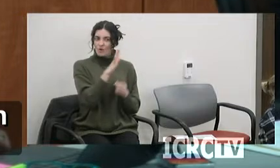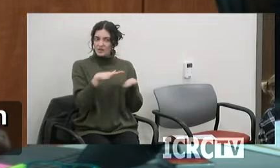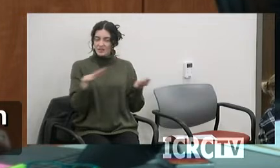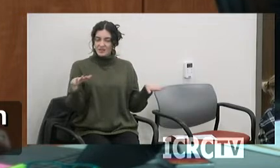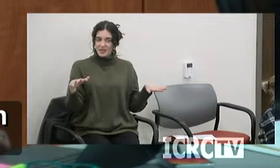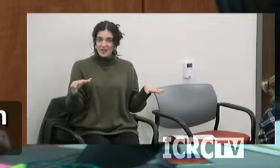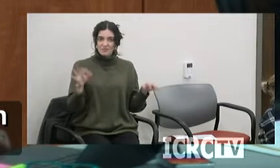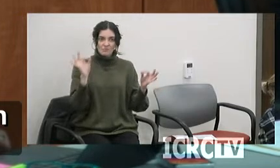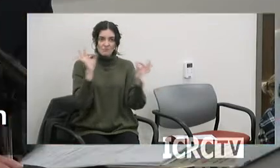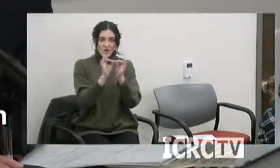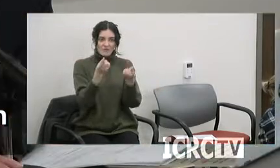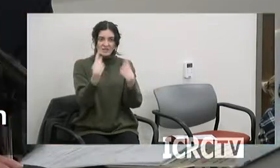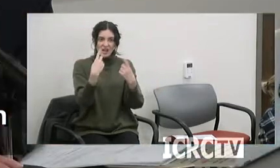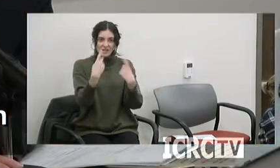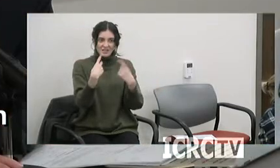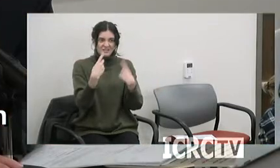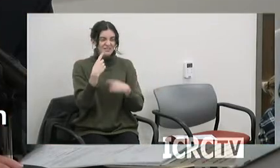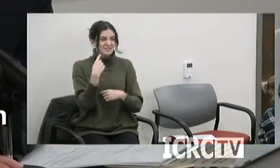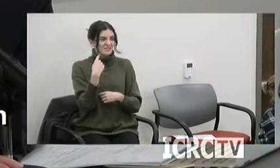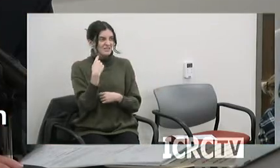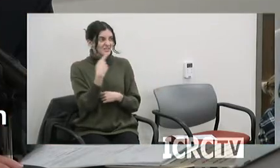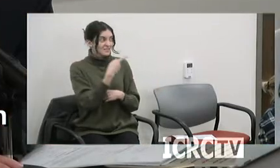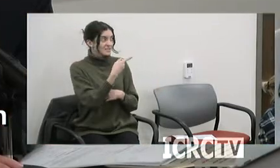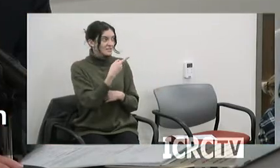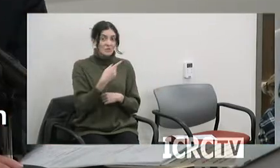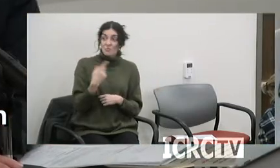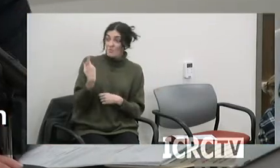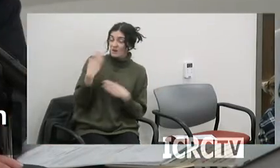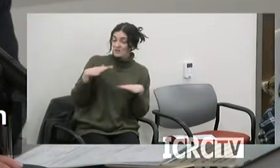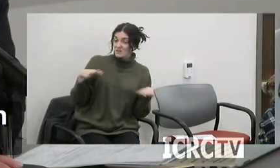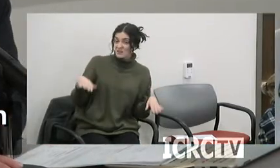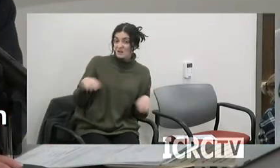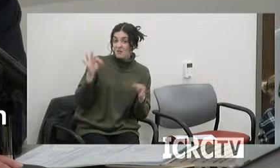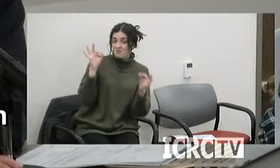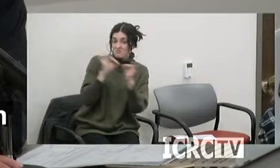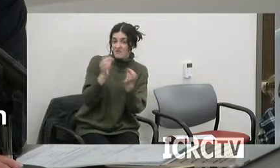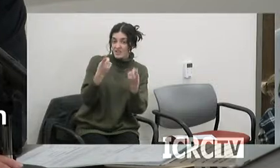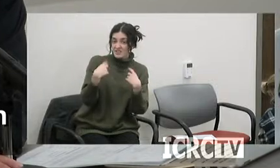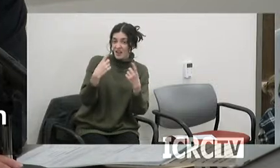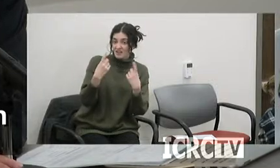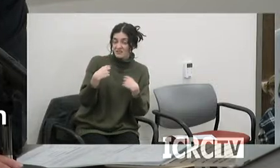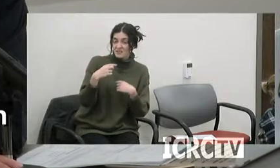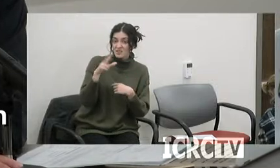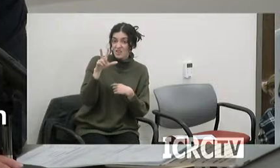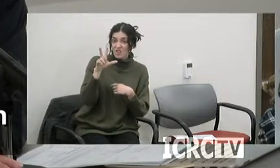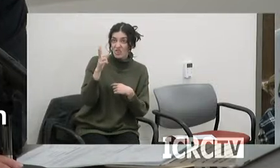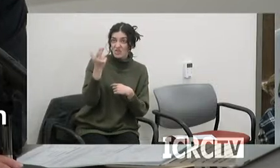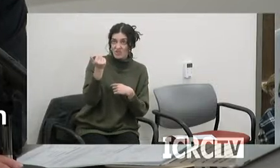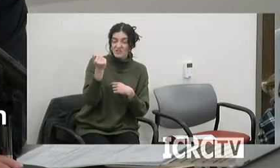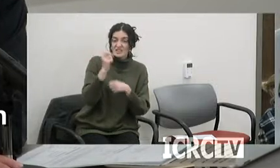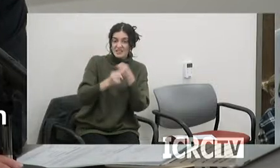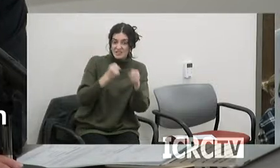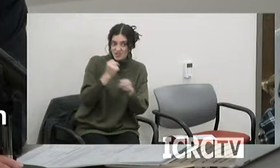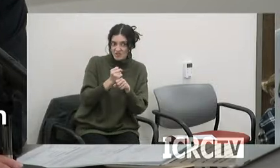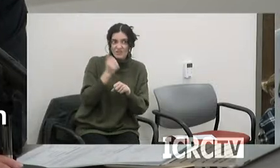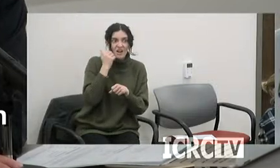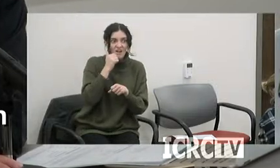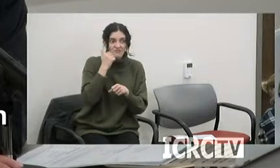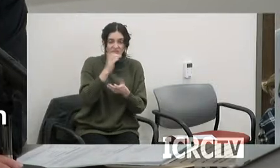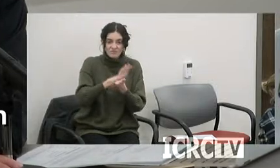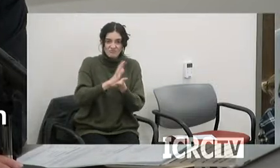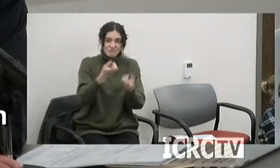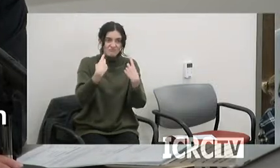correct? And one of them had perfect attendance for 13 years. There you go. And so, I